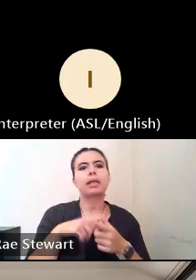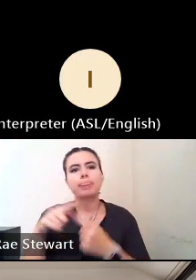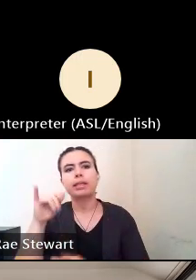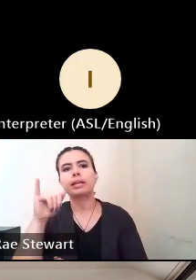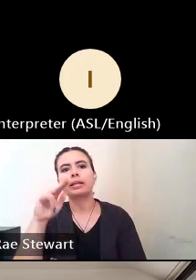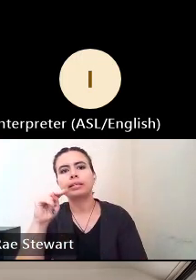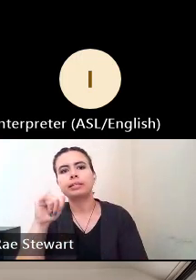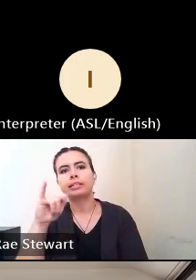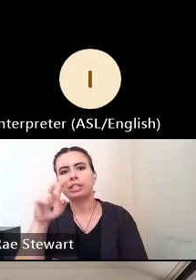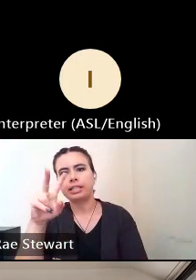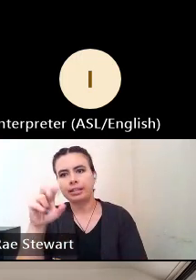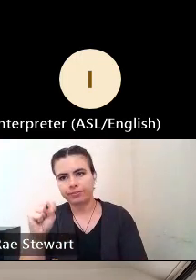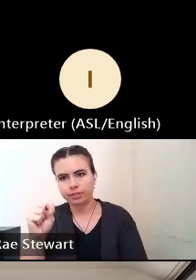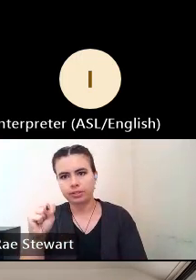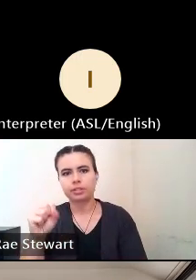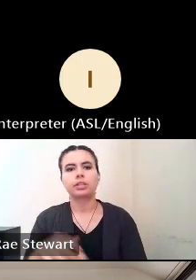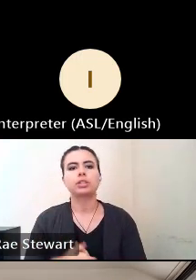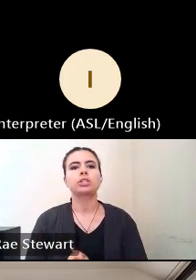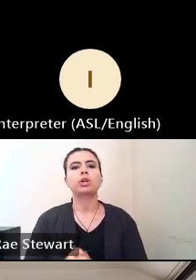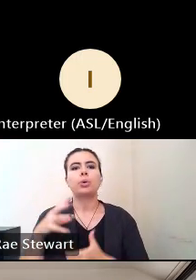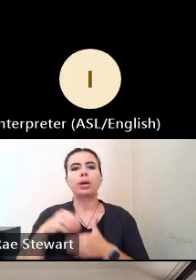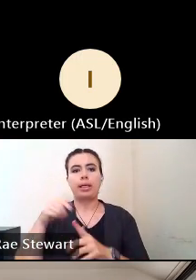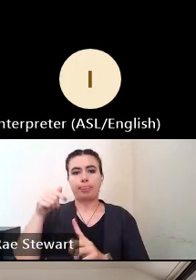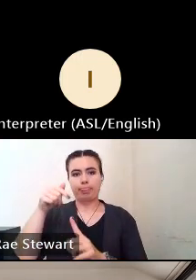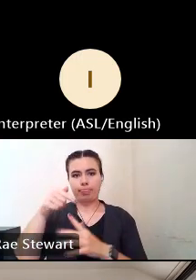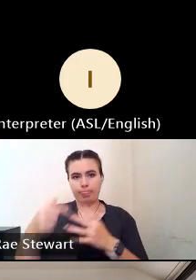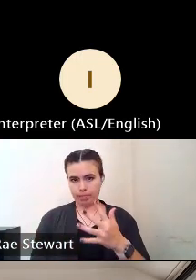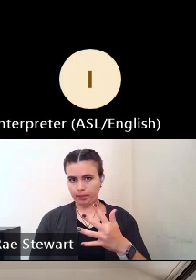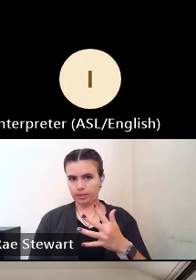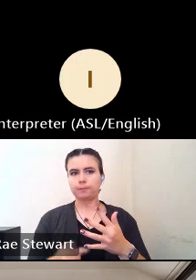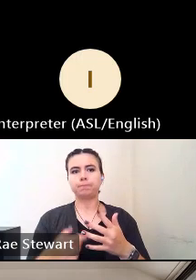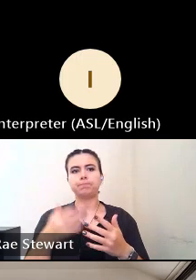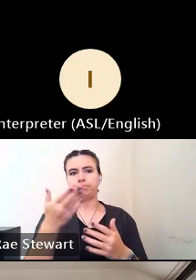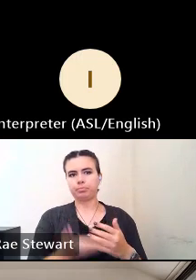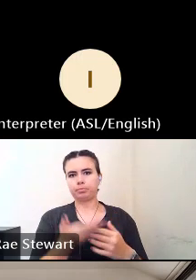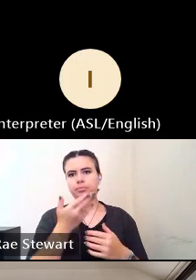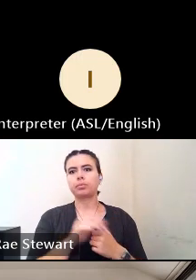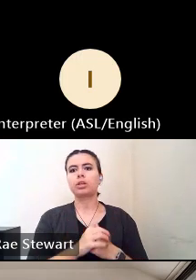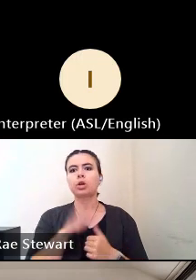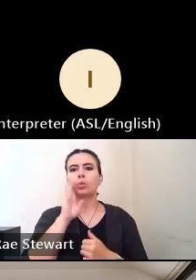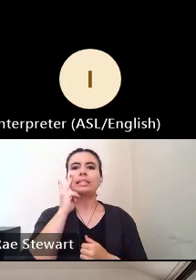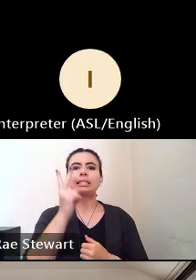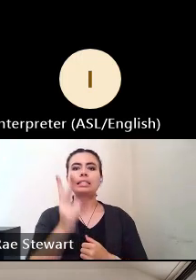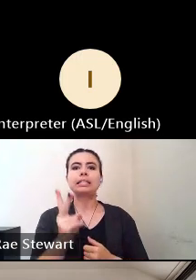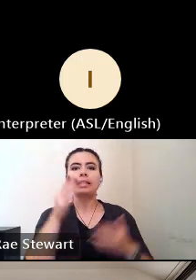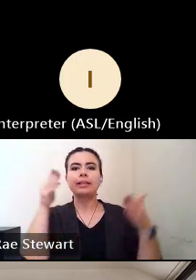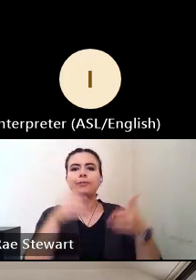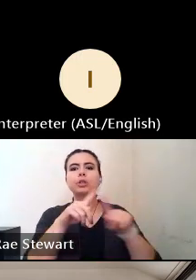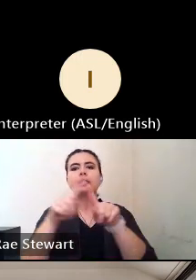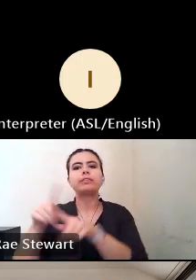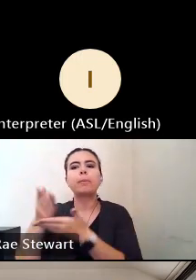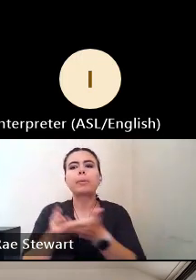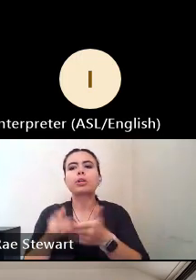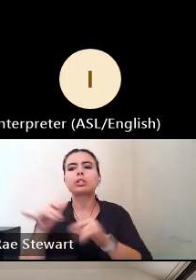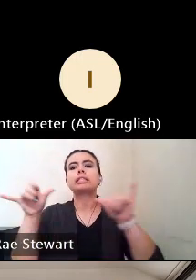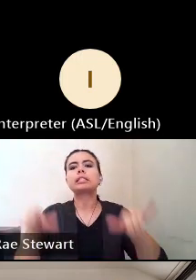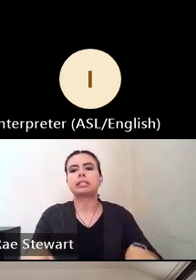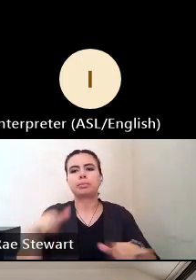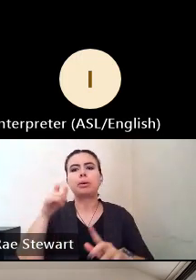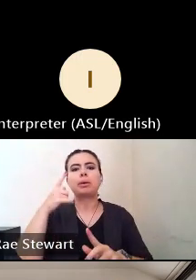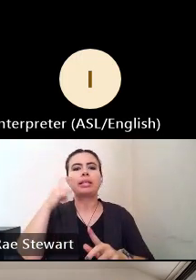And so in these initiatives, you'll see that they focus on different parts of the system because this is what we heard from the community. So mobile